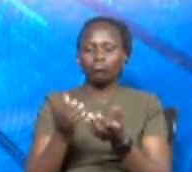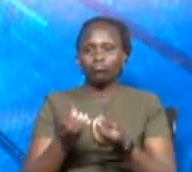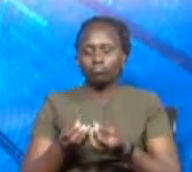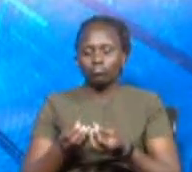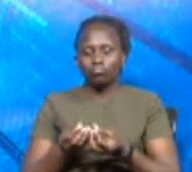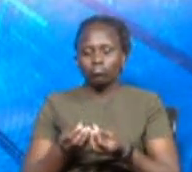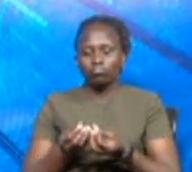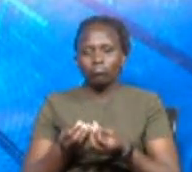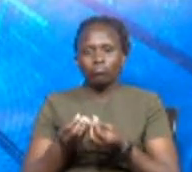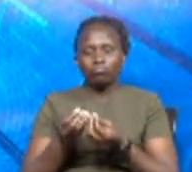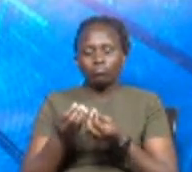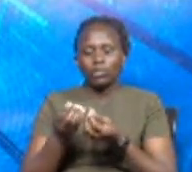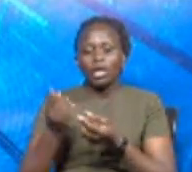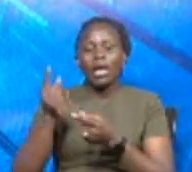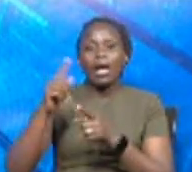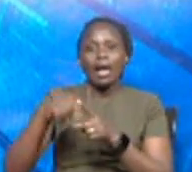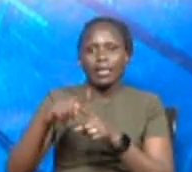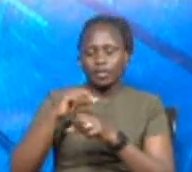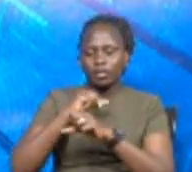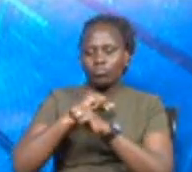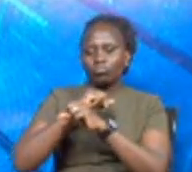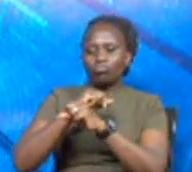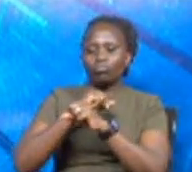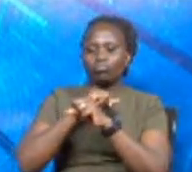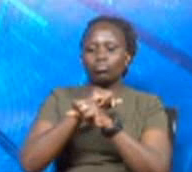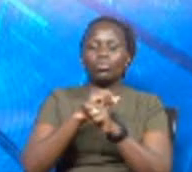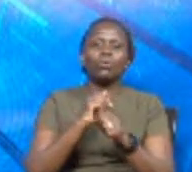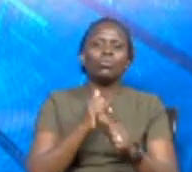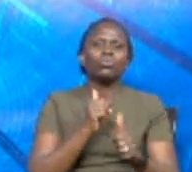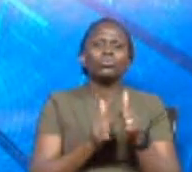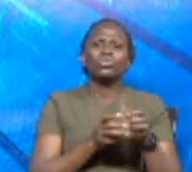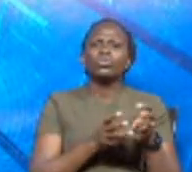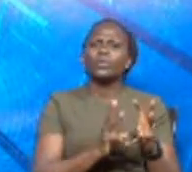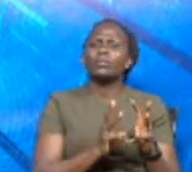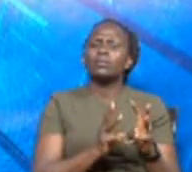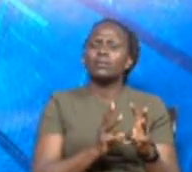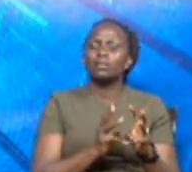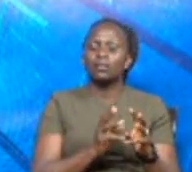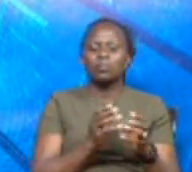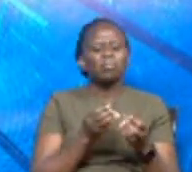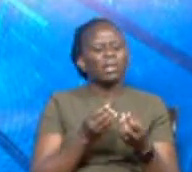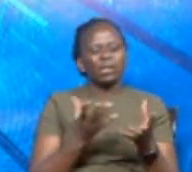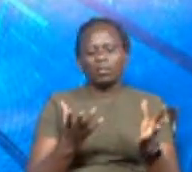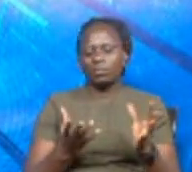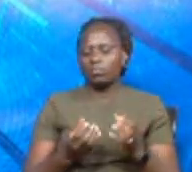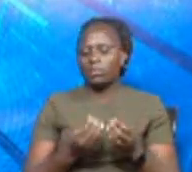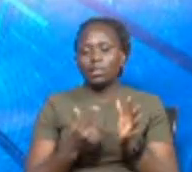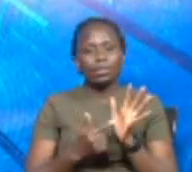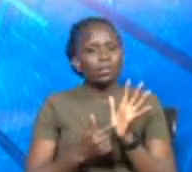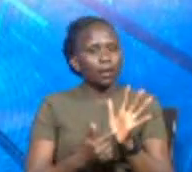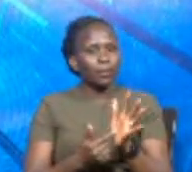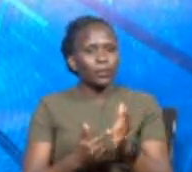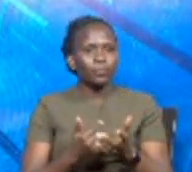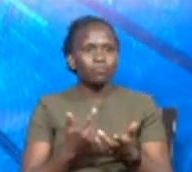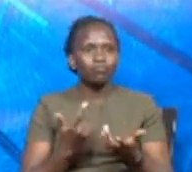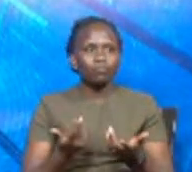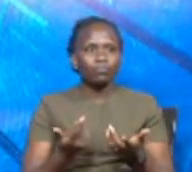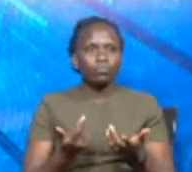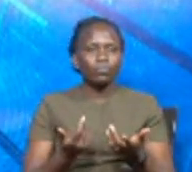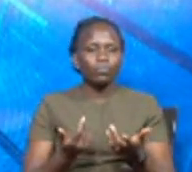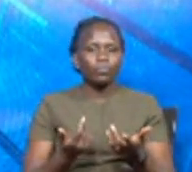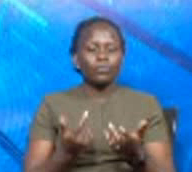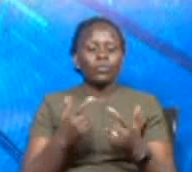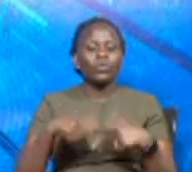the prevention in those populations. Using what measures? There are so many. For instance? We all